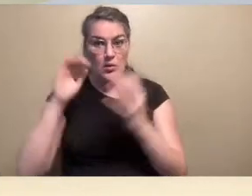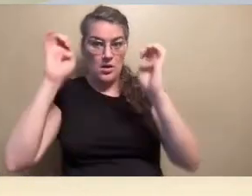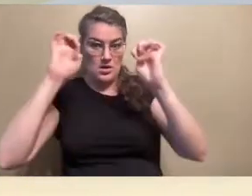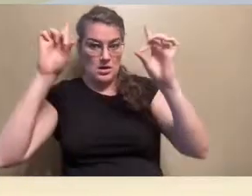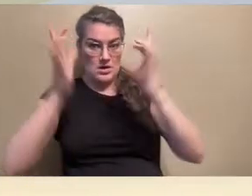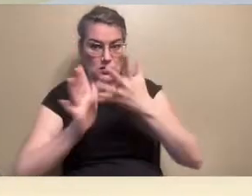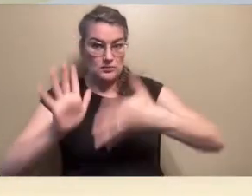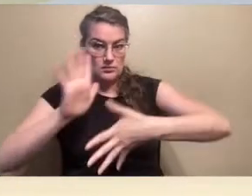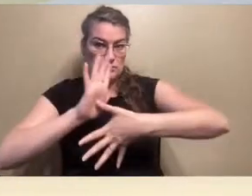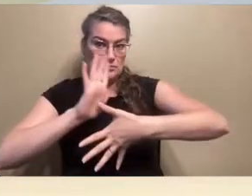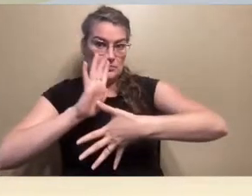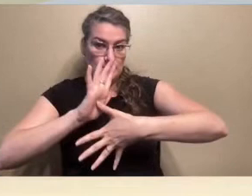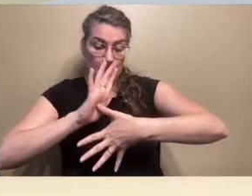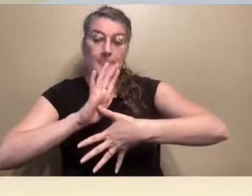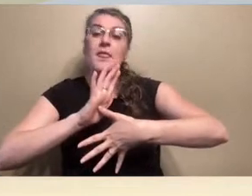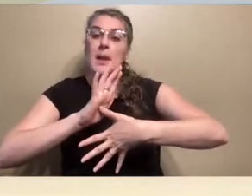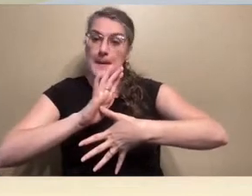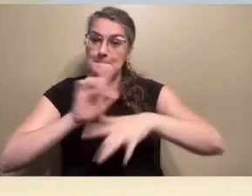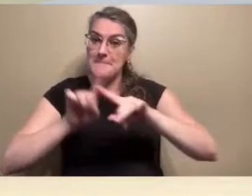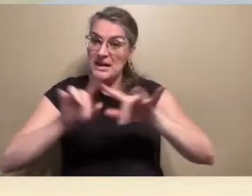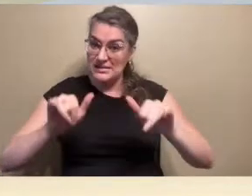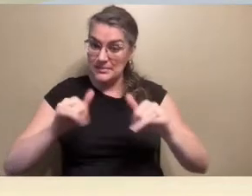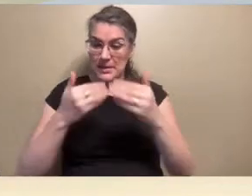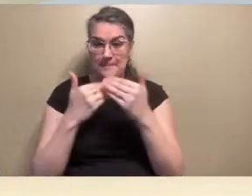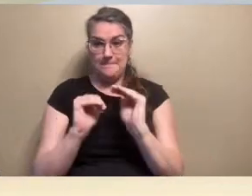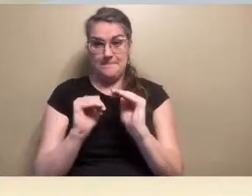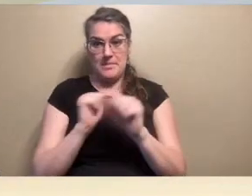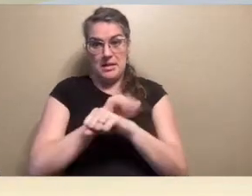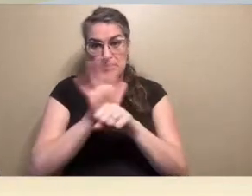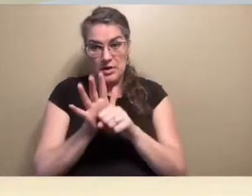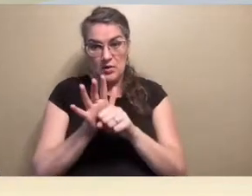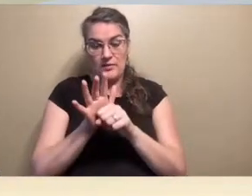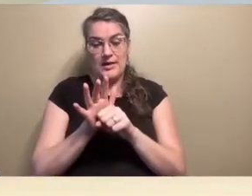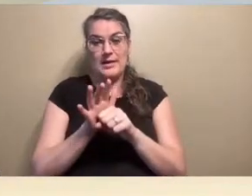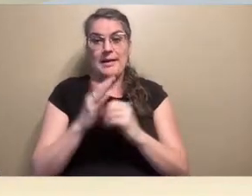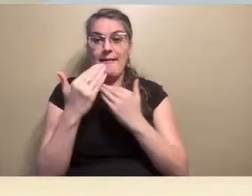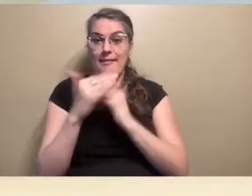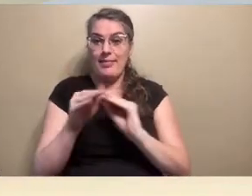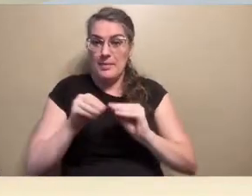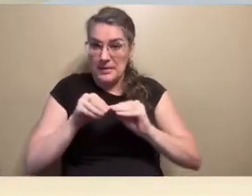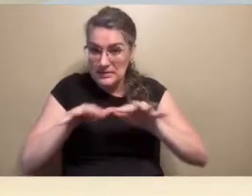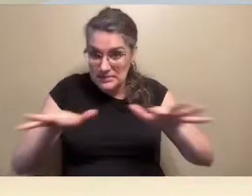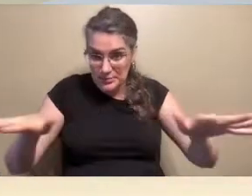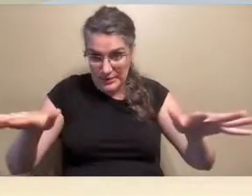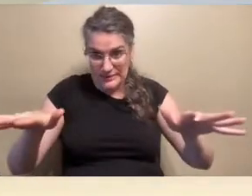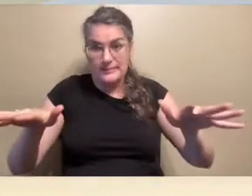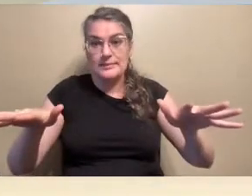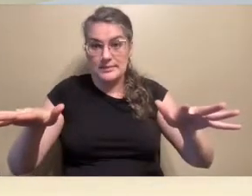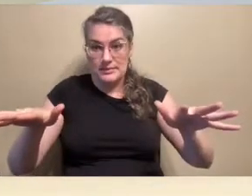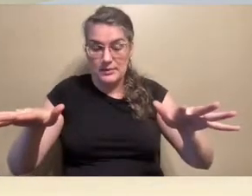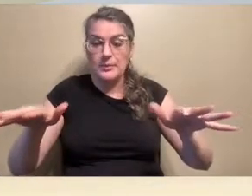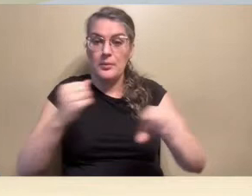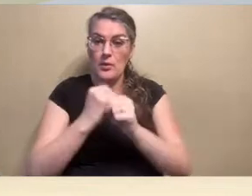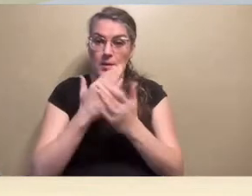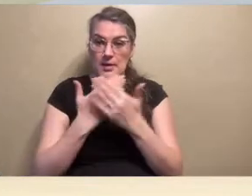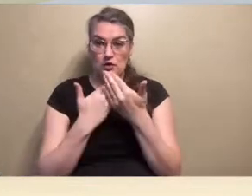the importation of COVID-19 into PEI and to limit community spread of the virus when we do have cases.